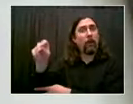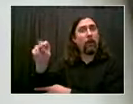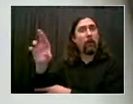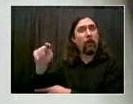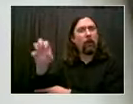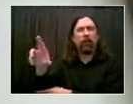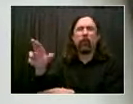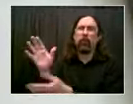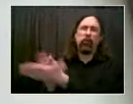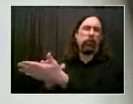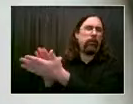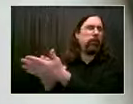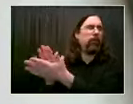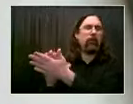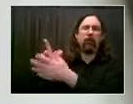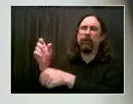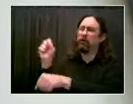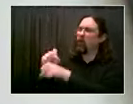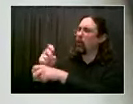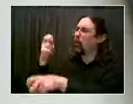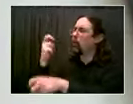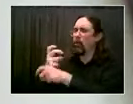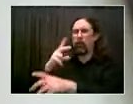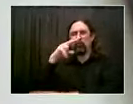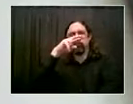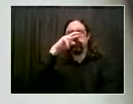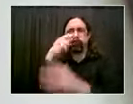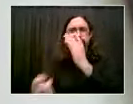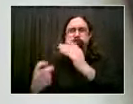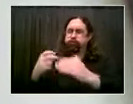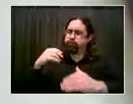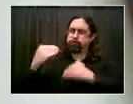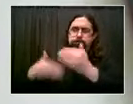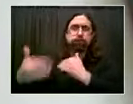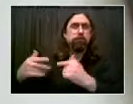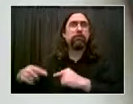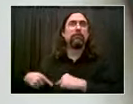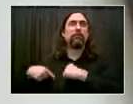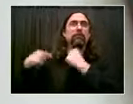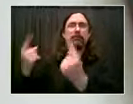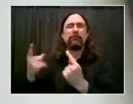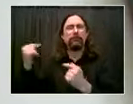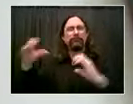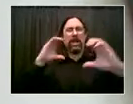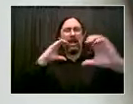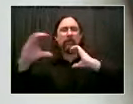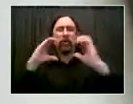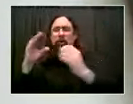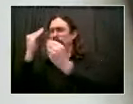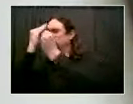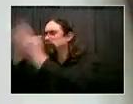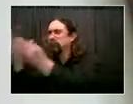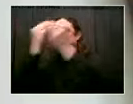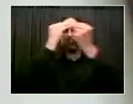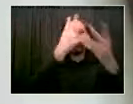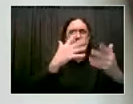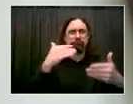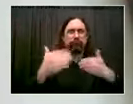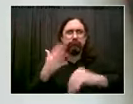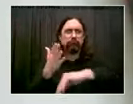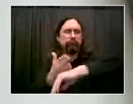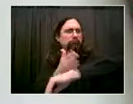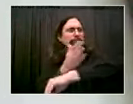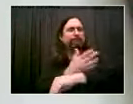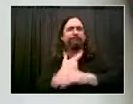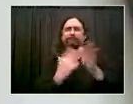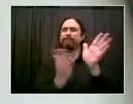answering questions, bringing the information to our communities and making sure that we do it safely. So I thank you, Mr. Mayor. Look forward to being back on